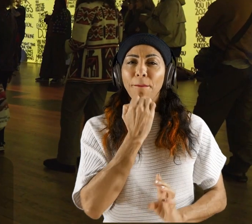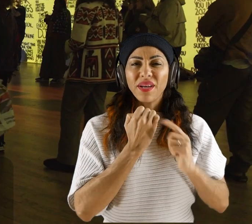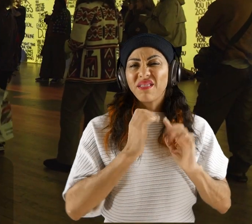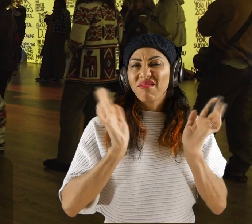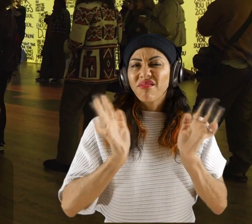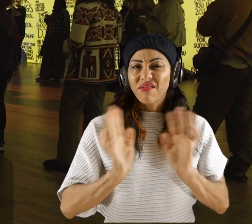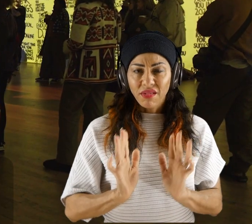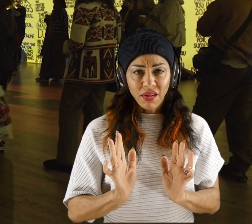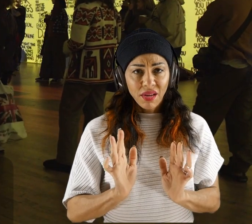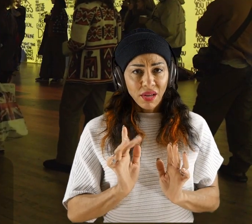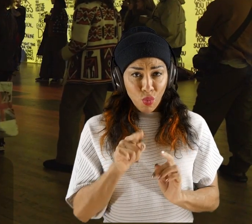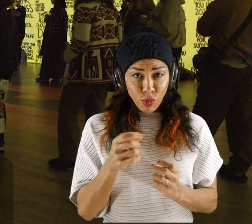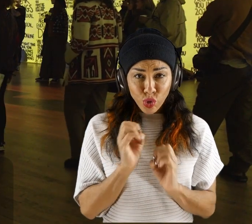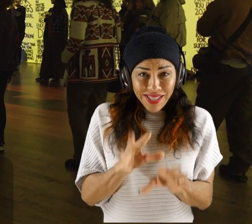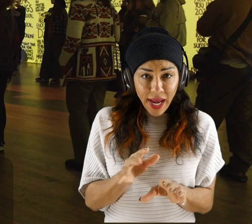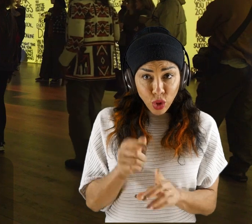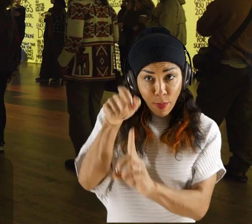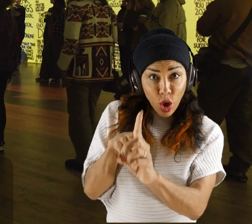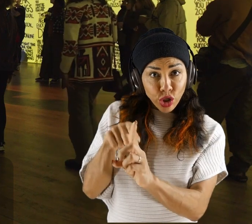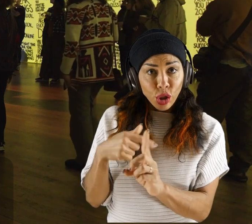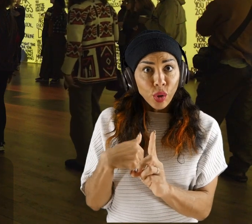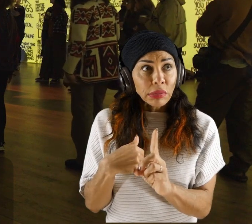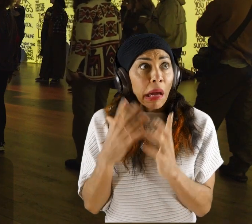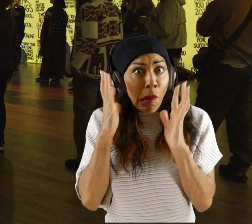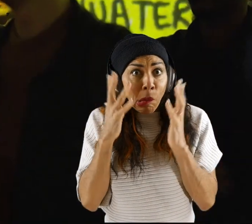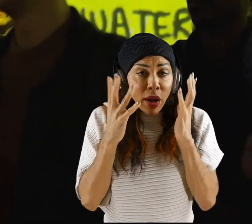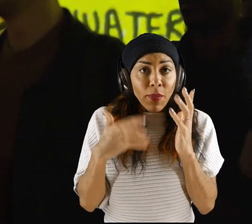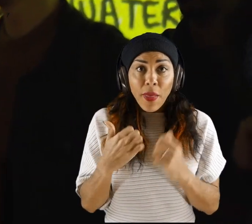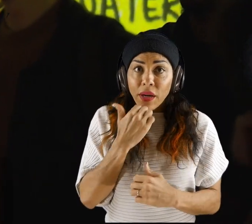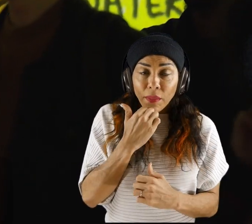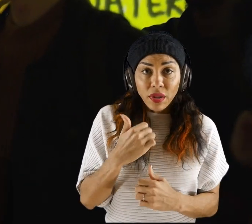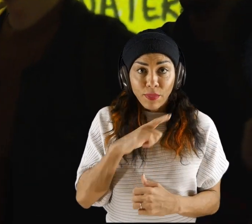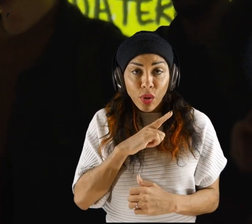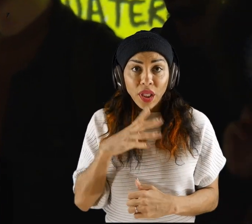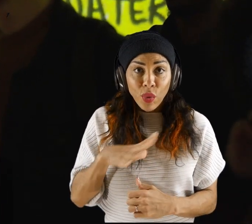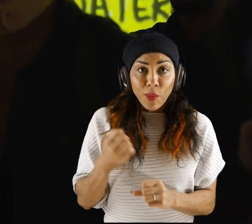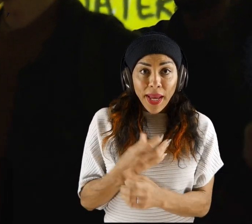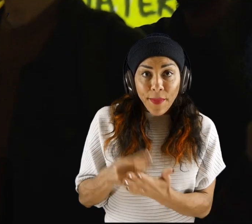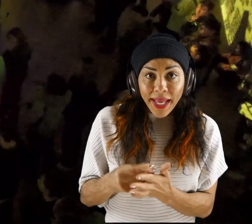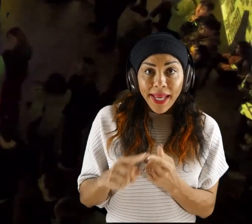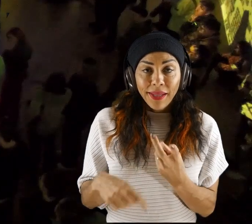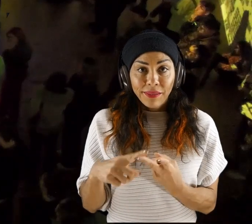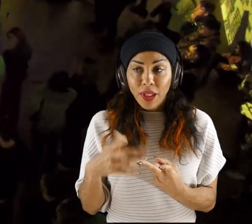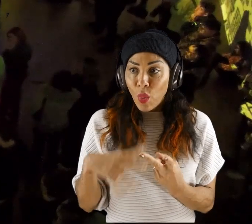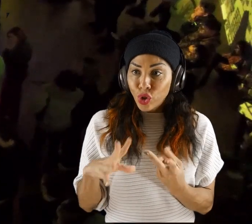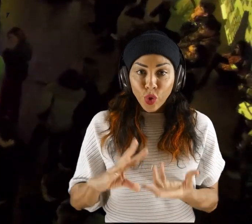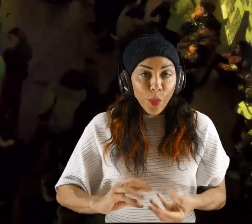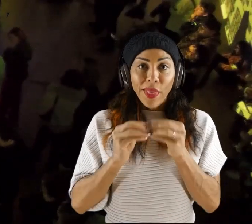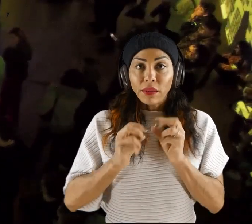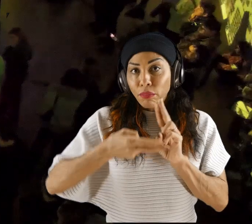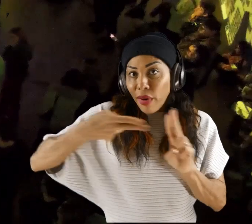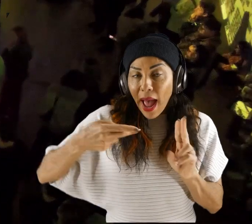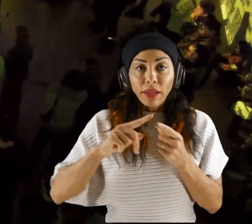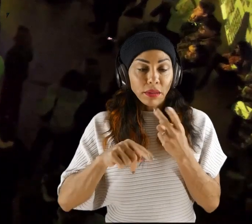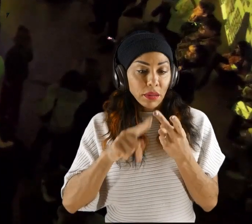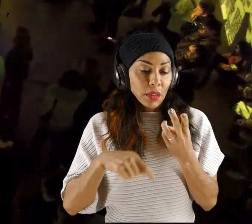already making money off of, and they're basically trying to build a brand or build an artist image? Yeah, that's a good question. The reason